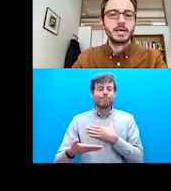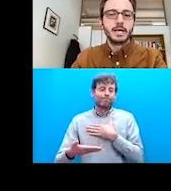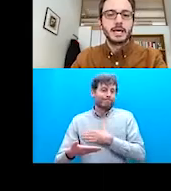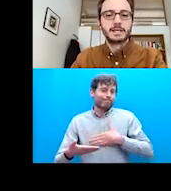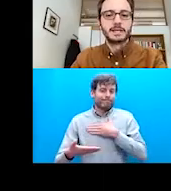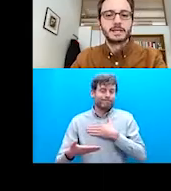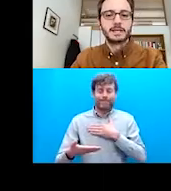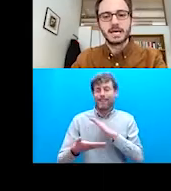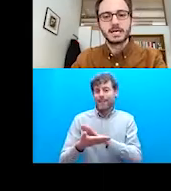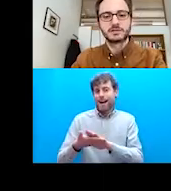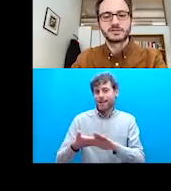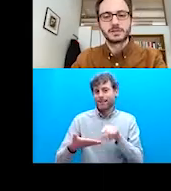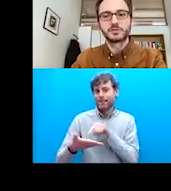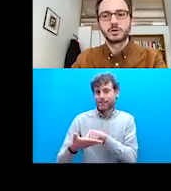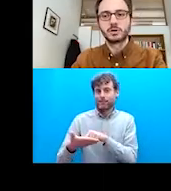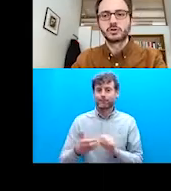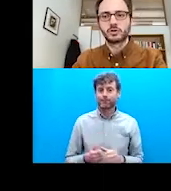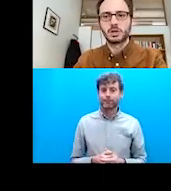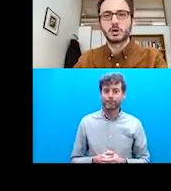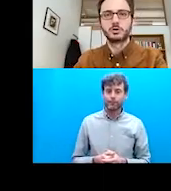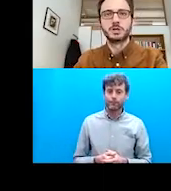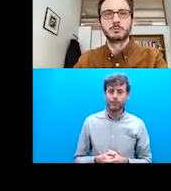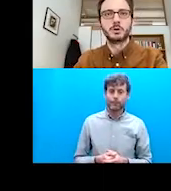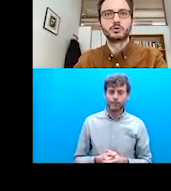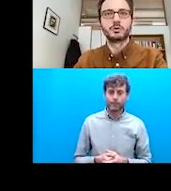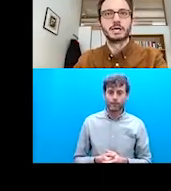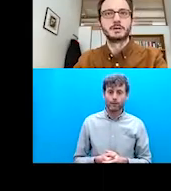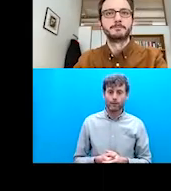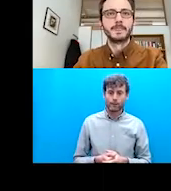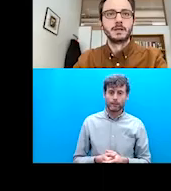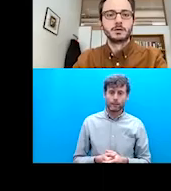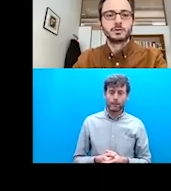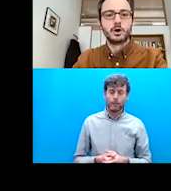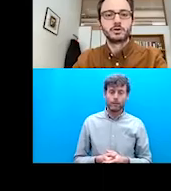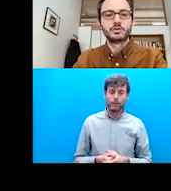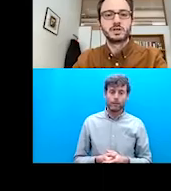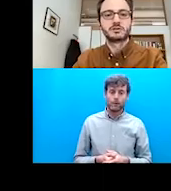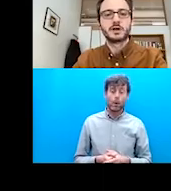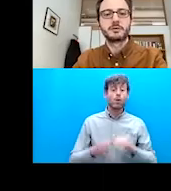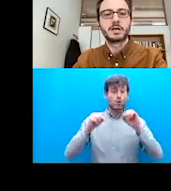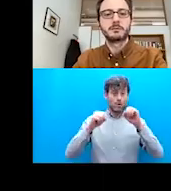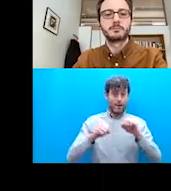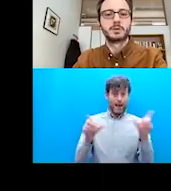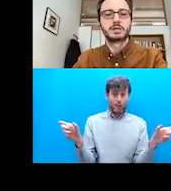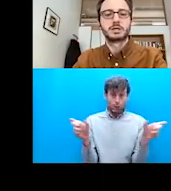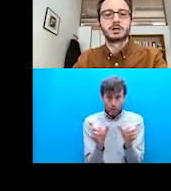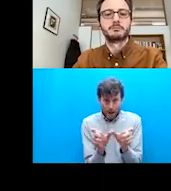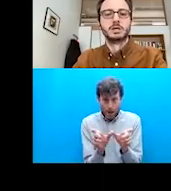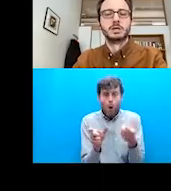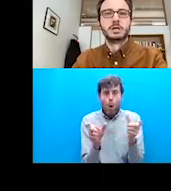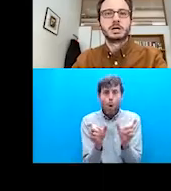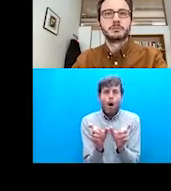verb and noun, again in the same sequence, could be composed together. So noise is tiring, but